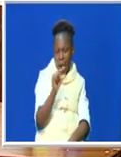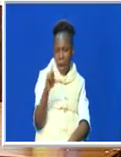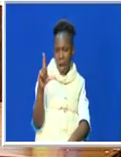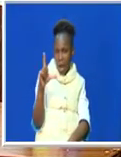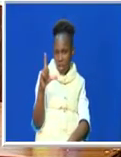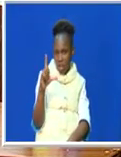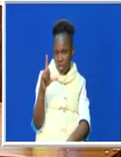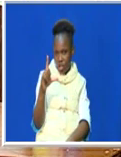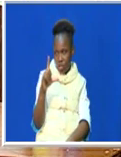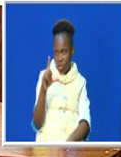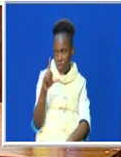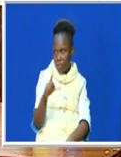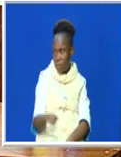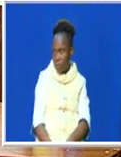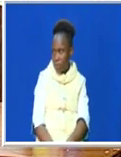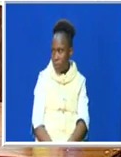largest.